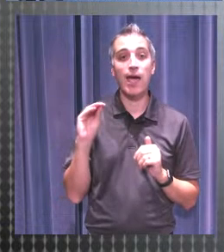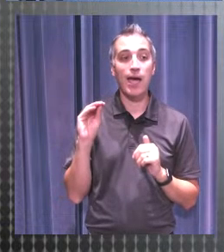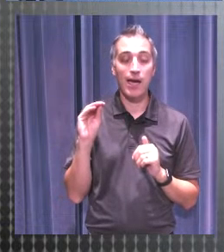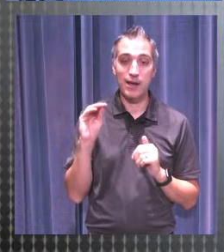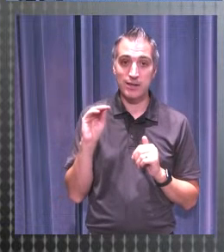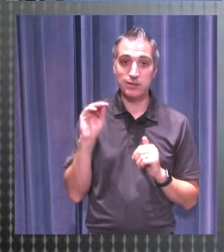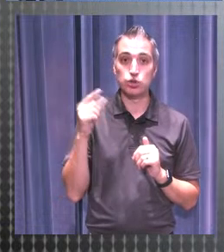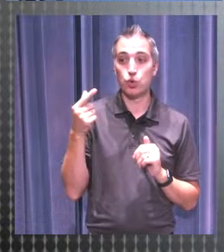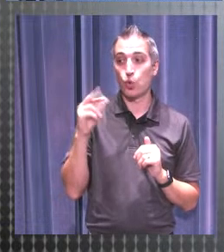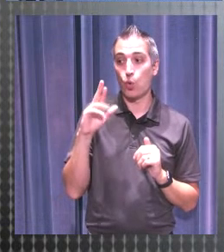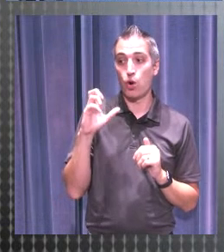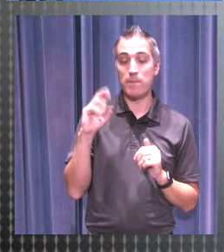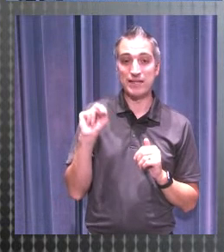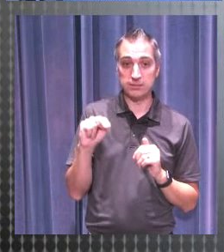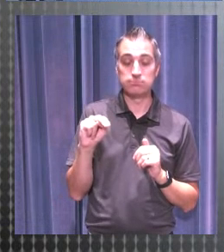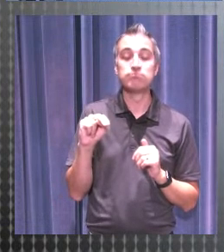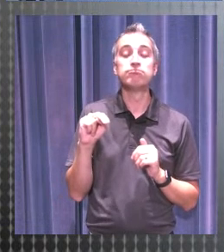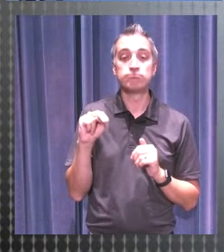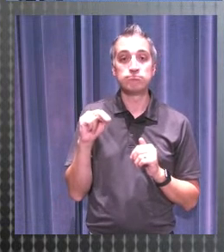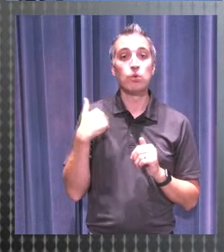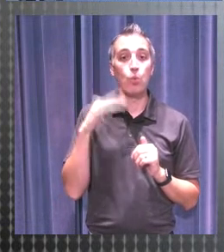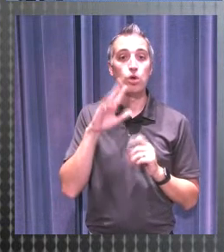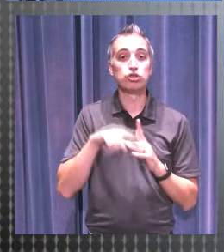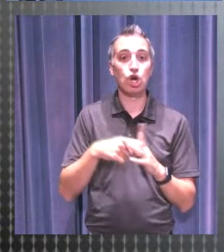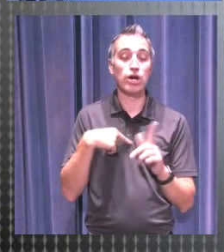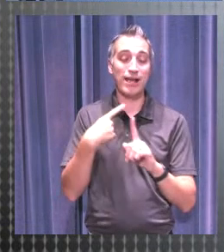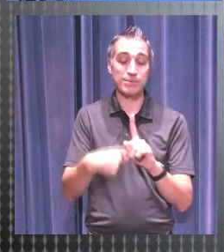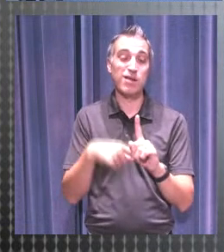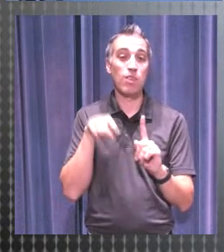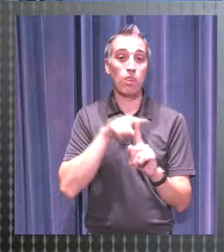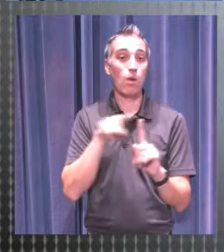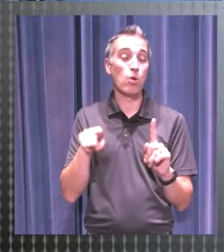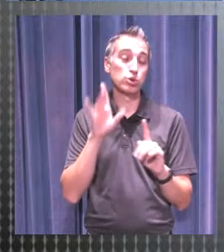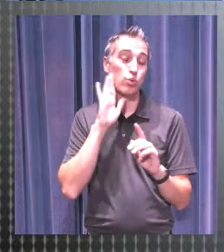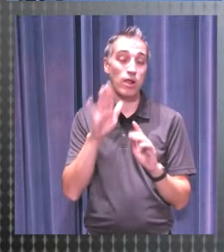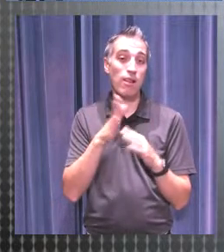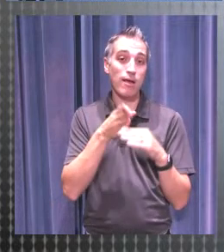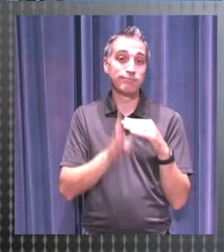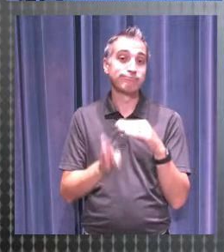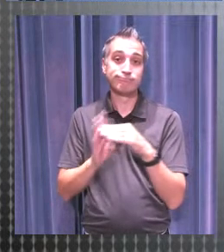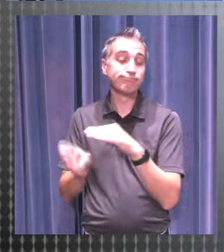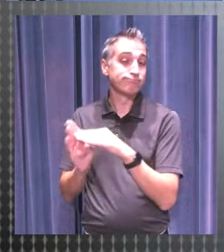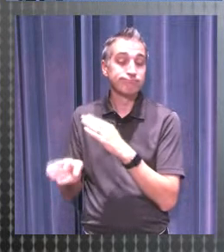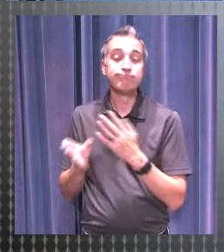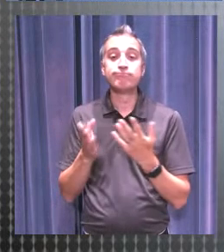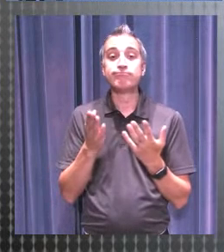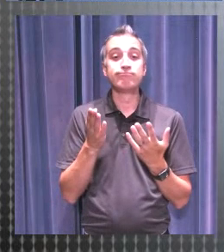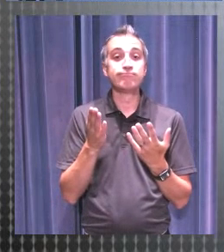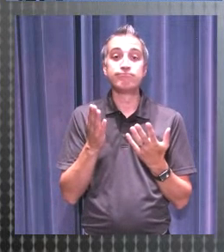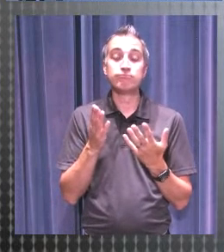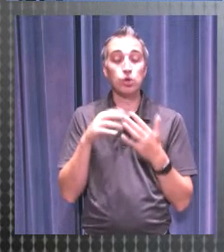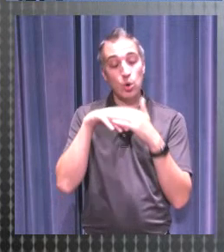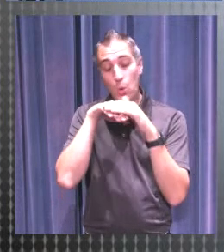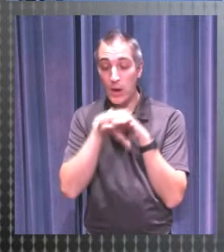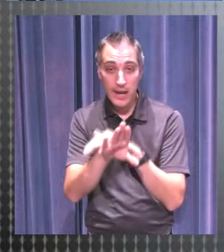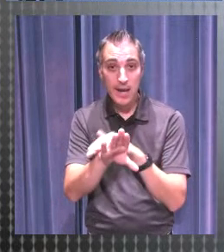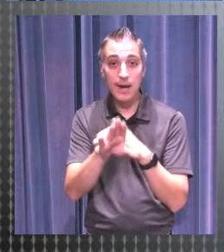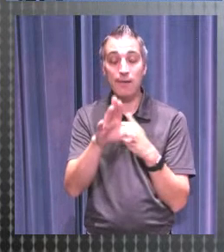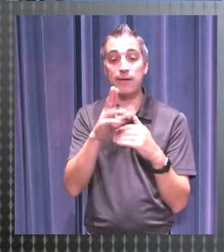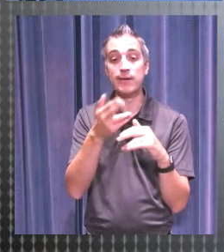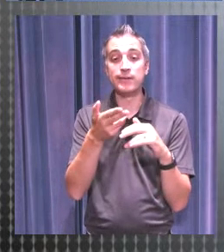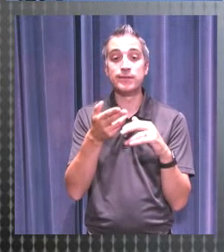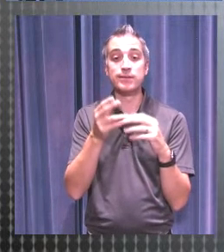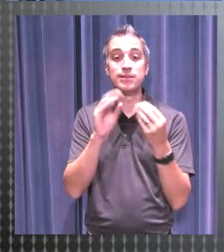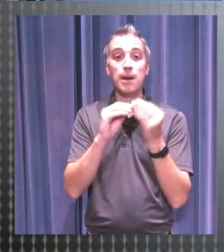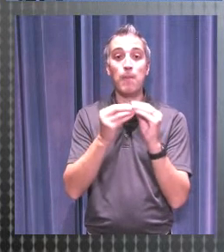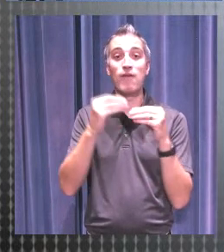Gorman that will be starting in the next month. Those will be done as far as going in and increasing the number of